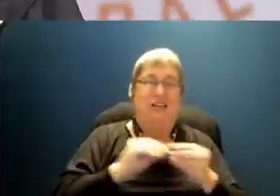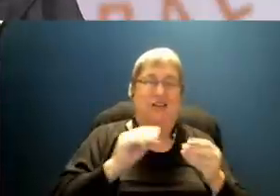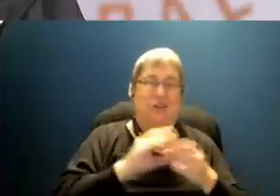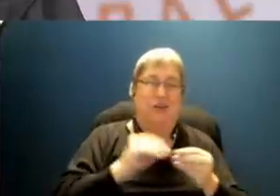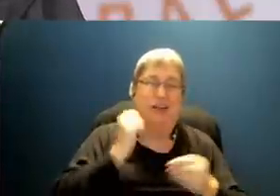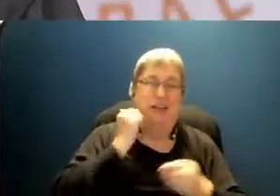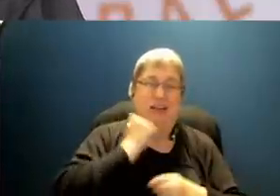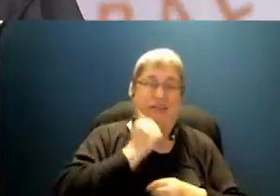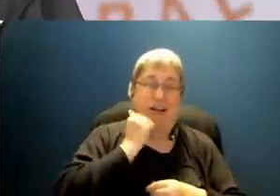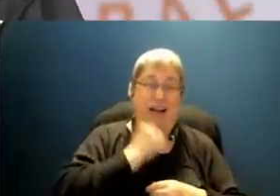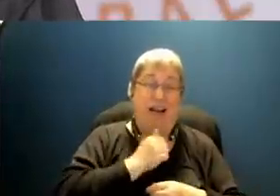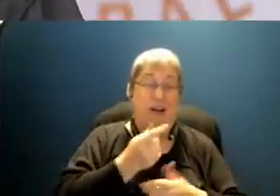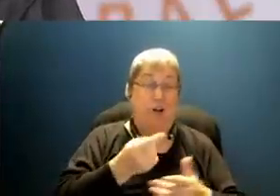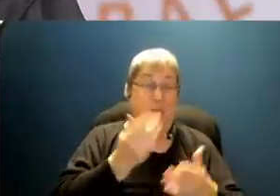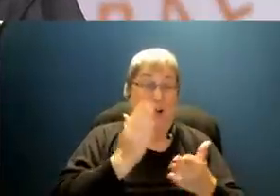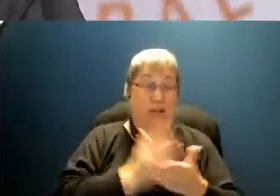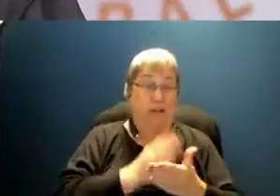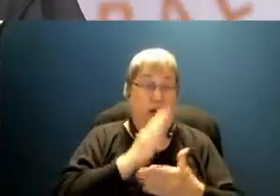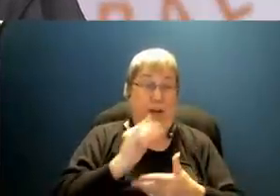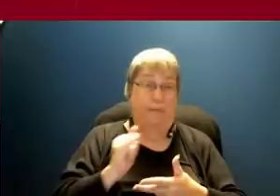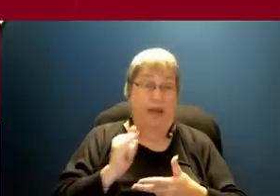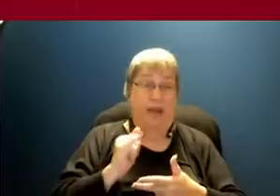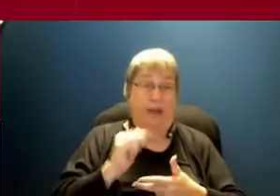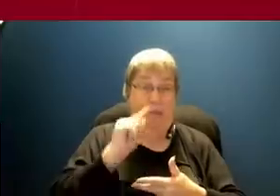boring, don't be afraid to fail.